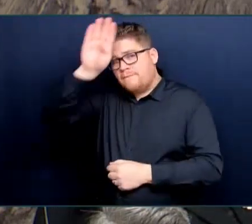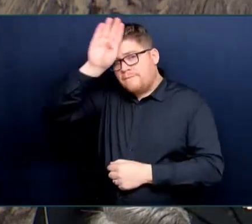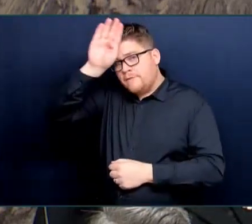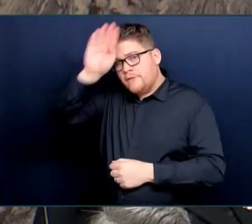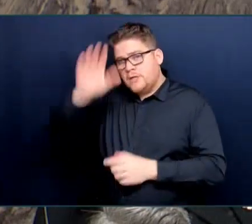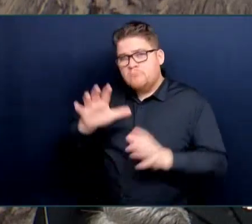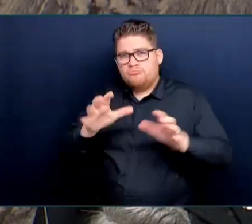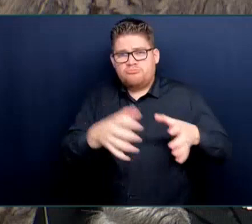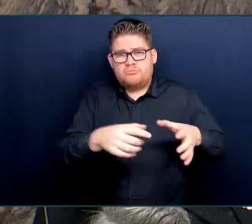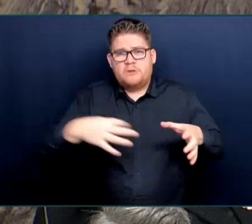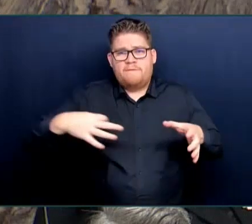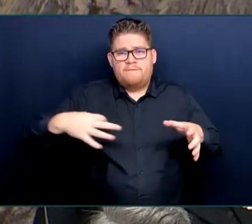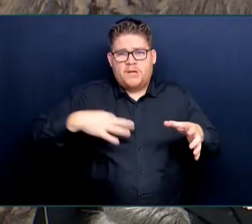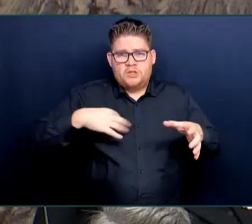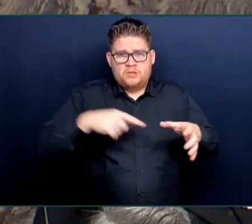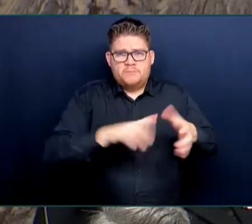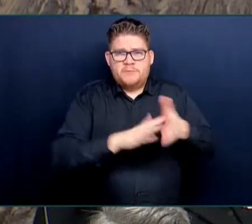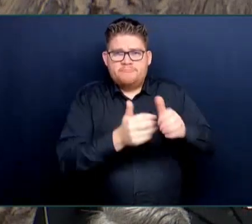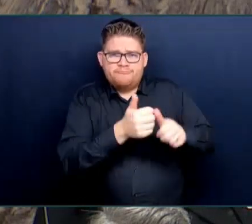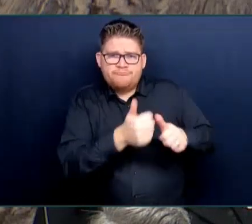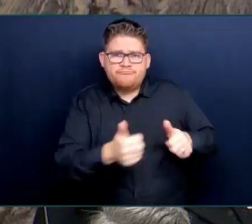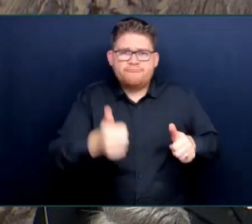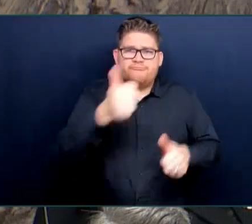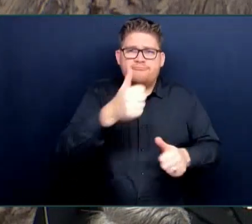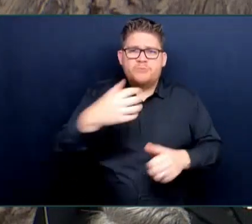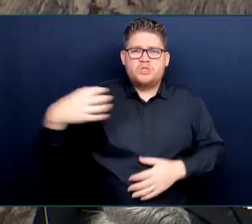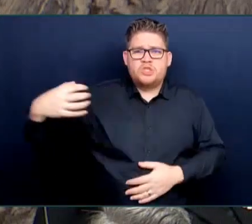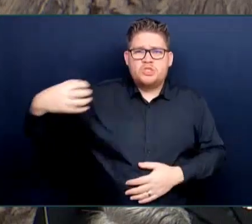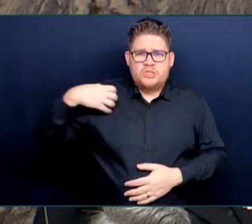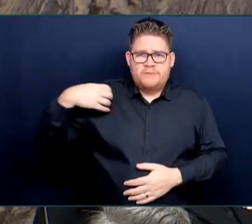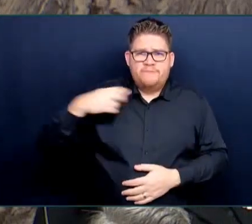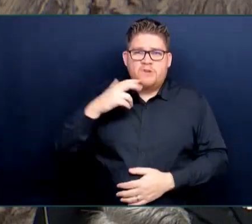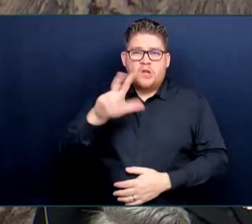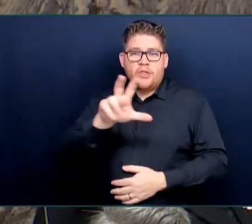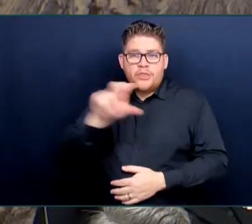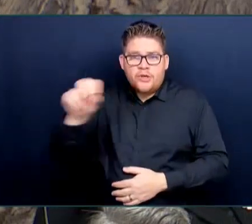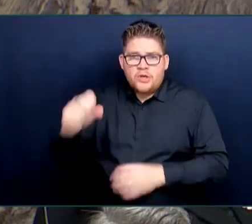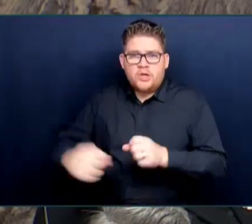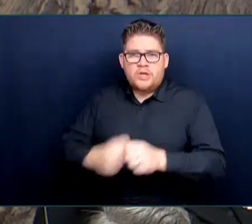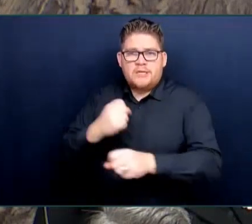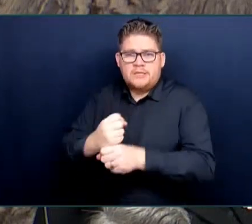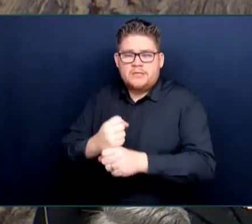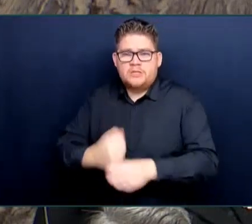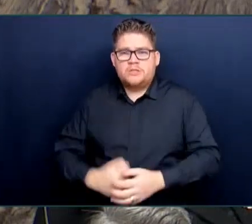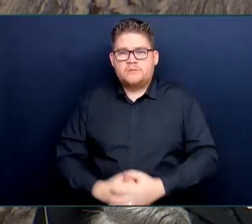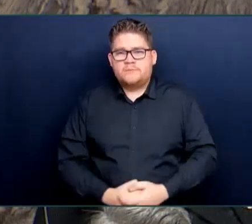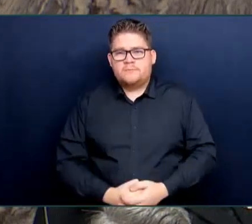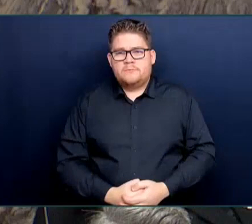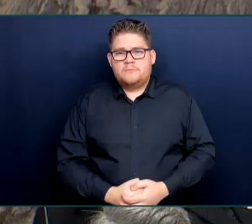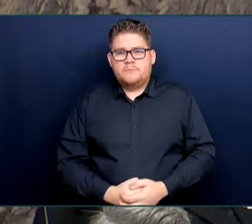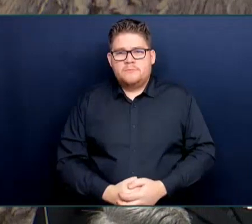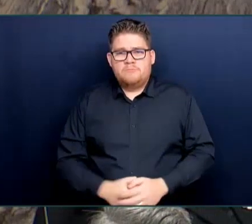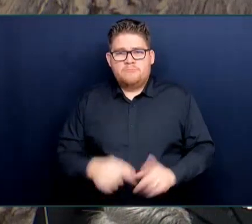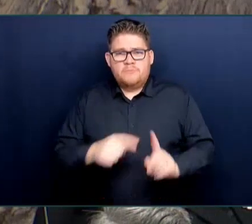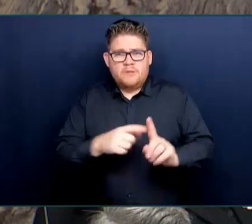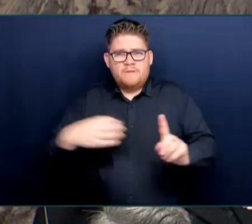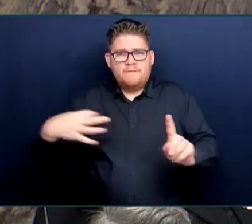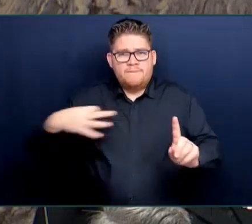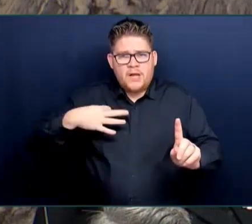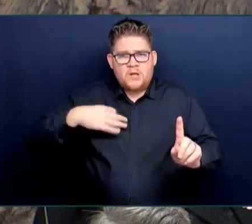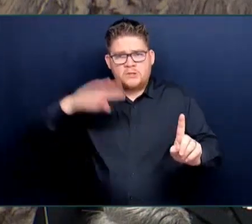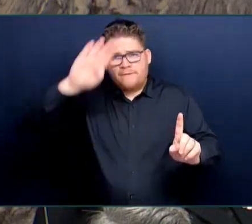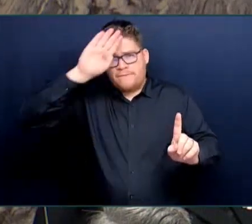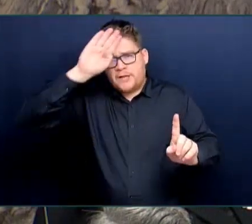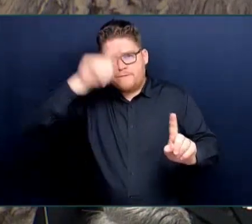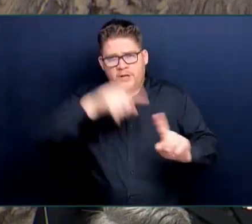30 years. And Jack's involvement with the Cloverdale JCs helped him in the early years for him to develop the skills that helped him achieve